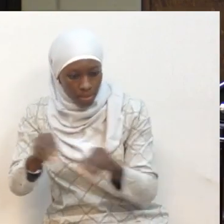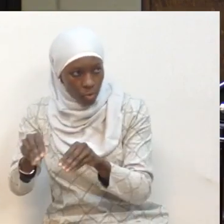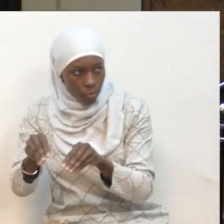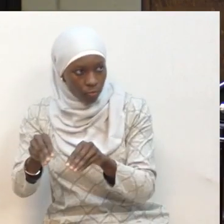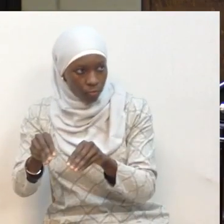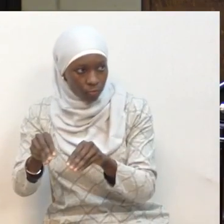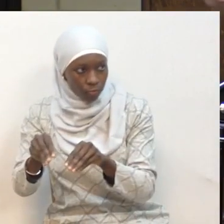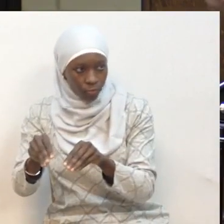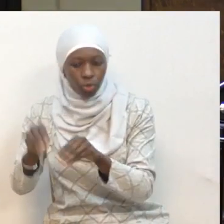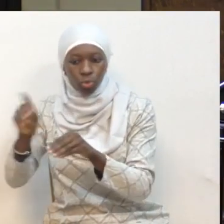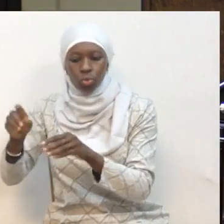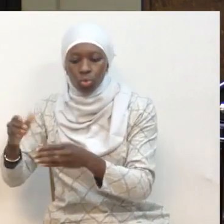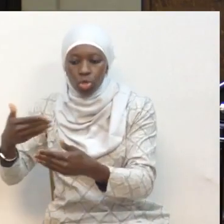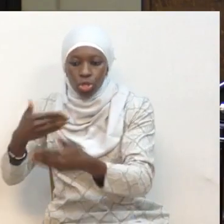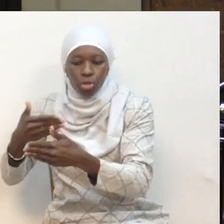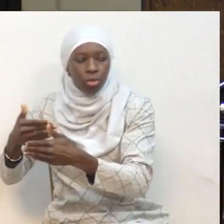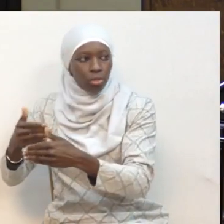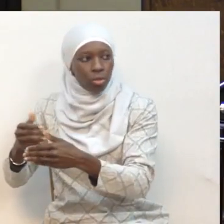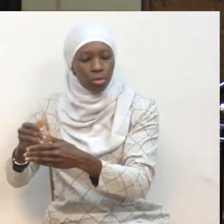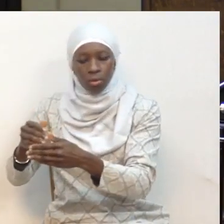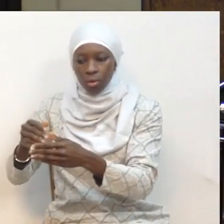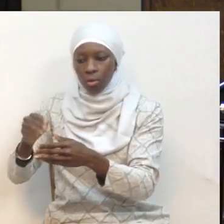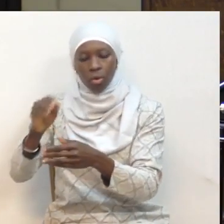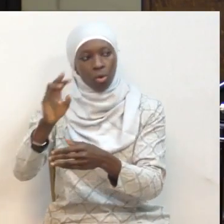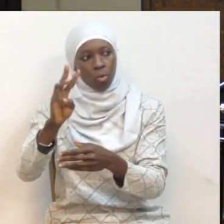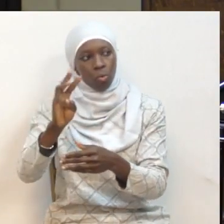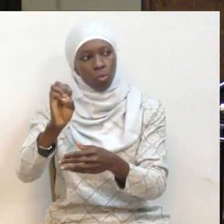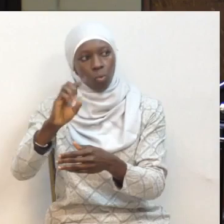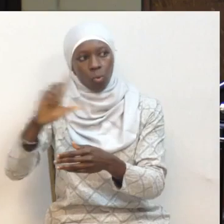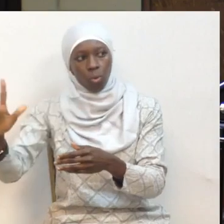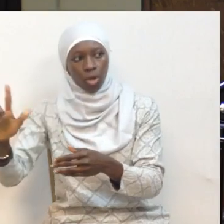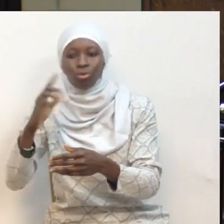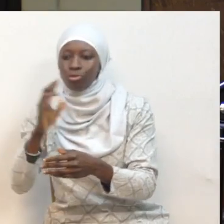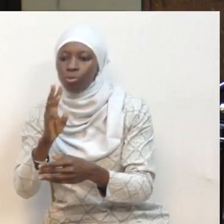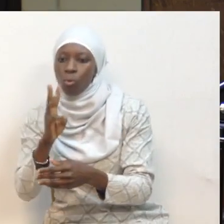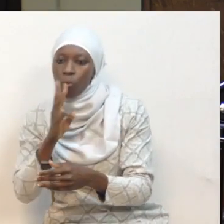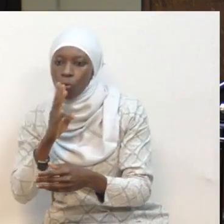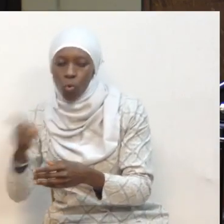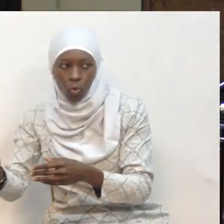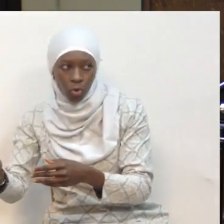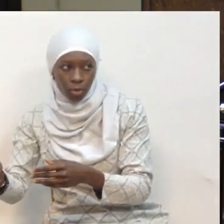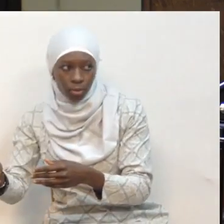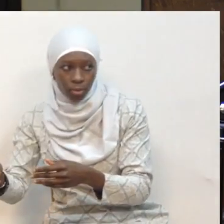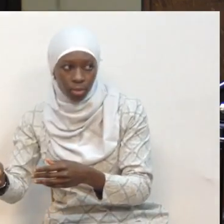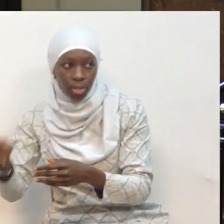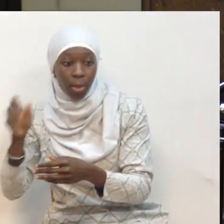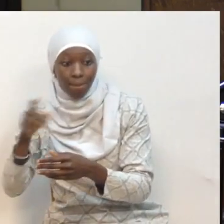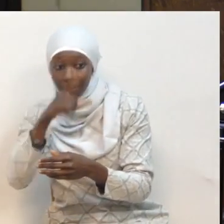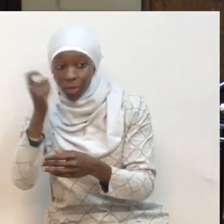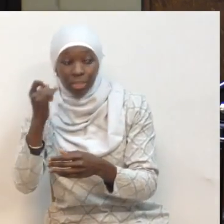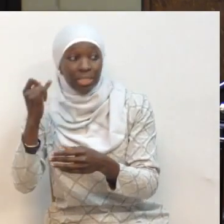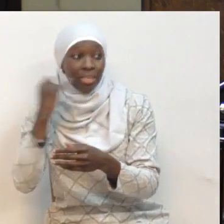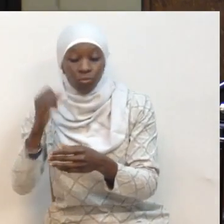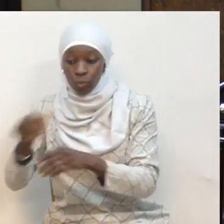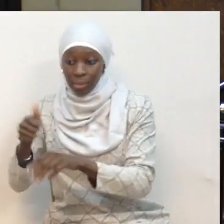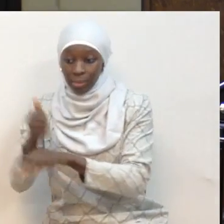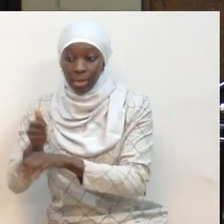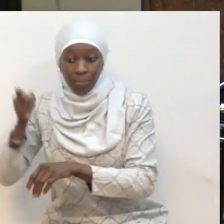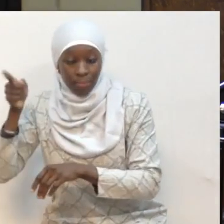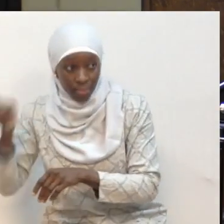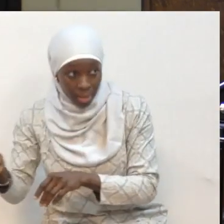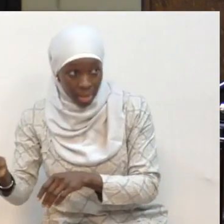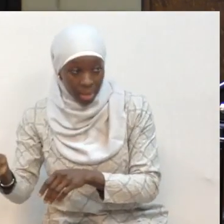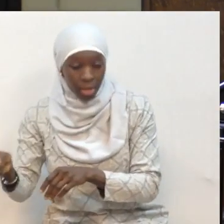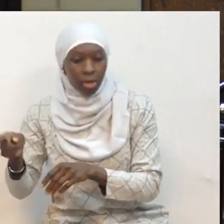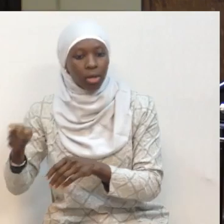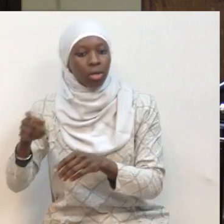water and the enemies don't have access. We want to circle the area around the well so